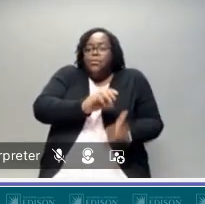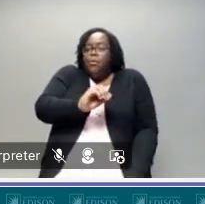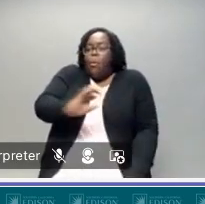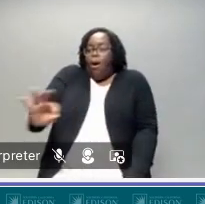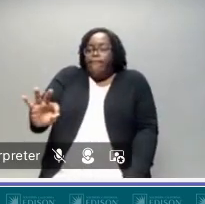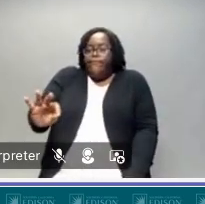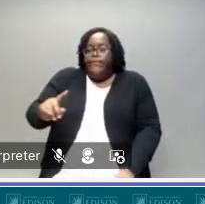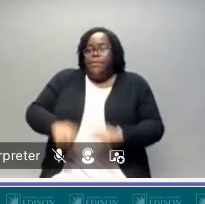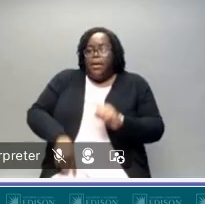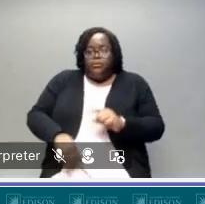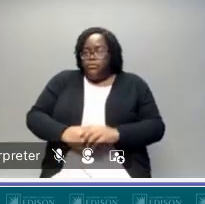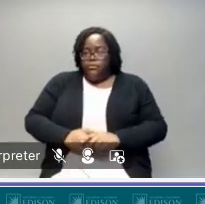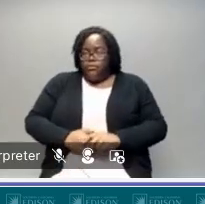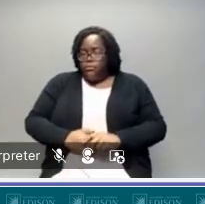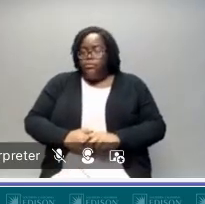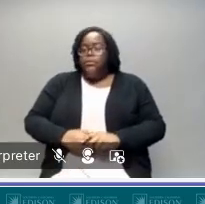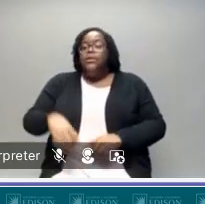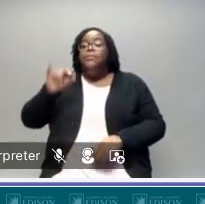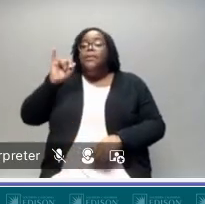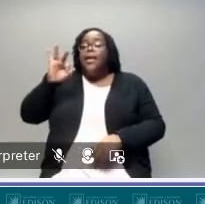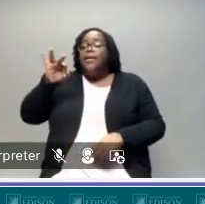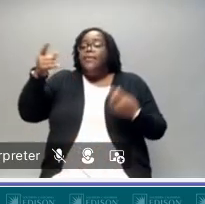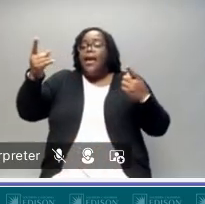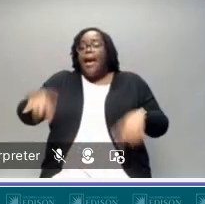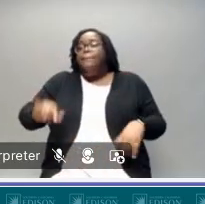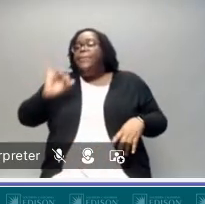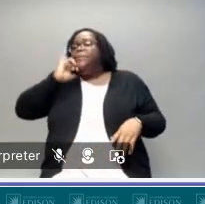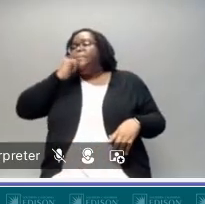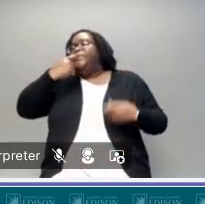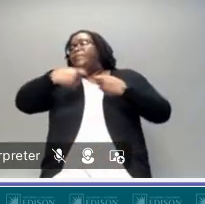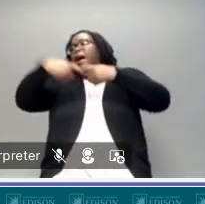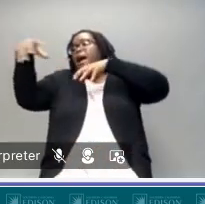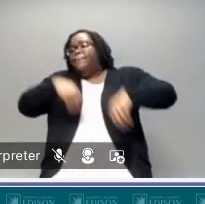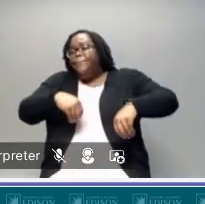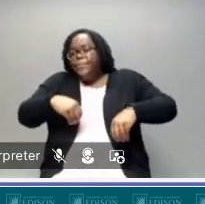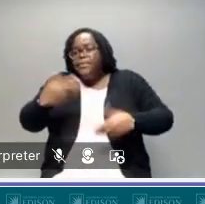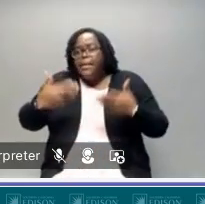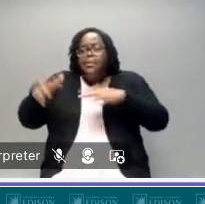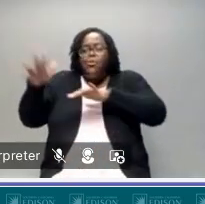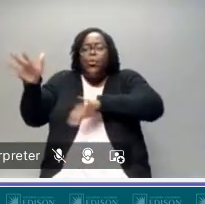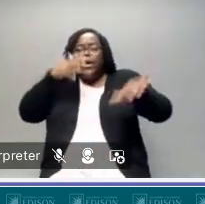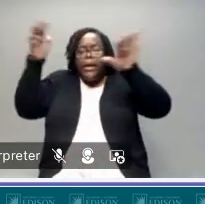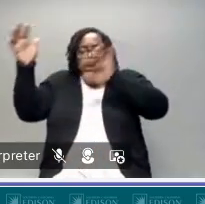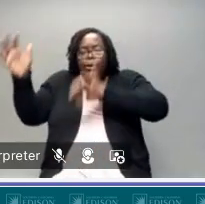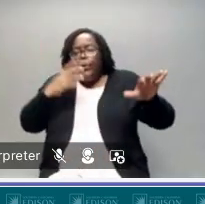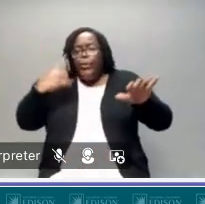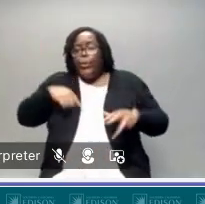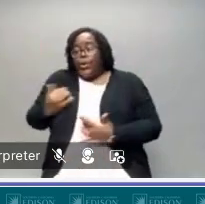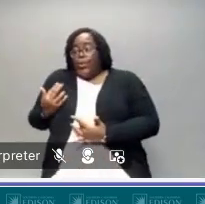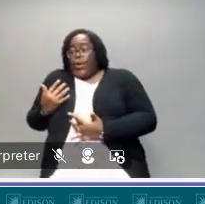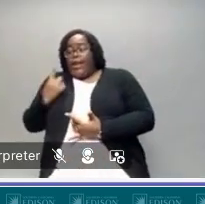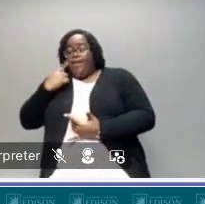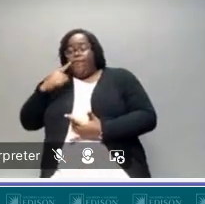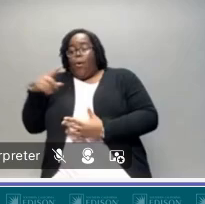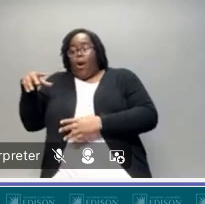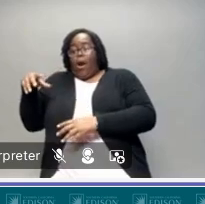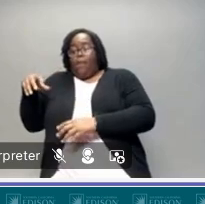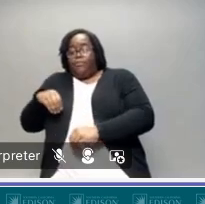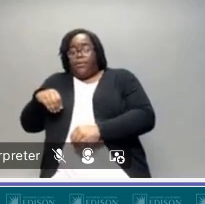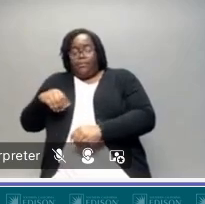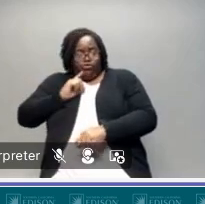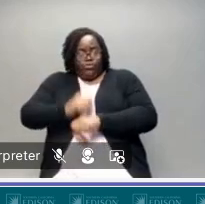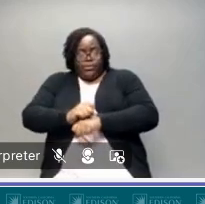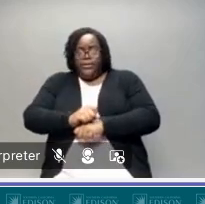But if your power just goes out because there's a windstorm and we're waiting to turn your power off, but it actually goes